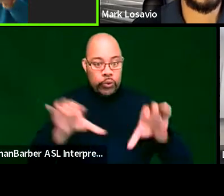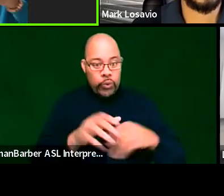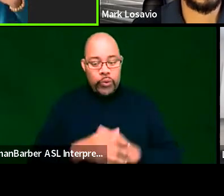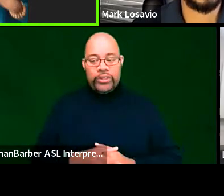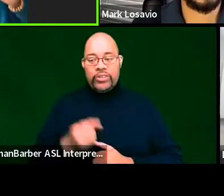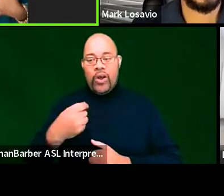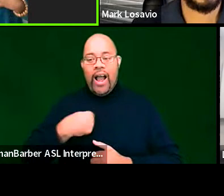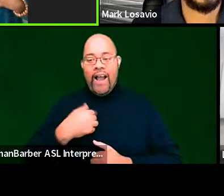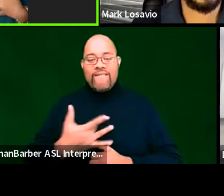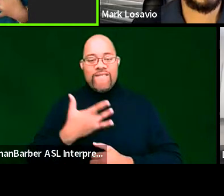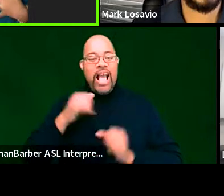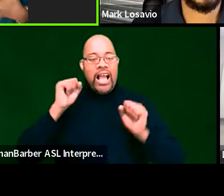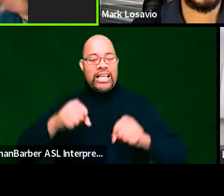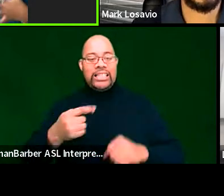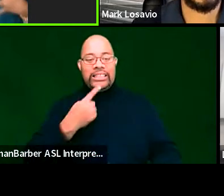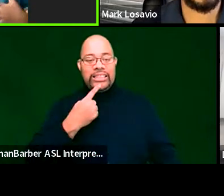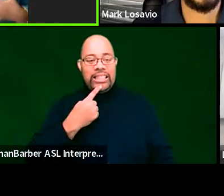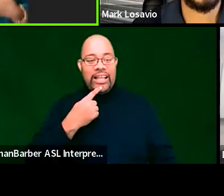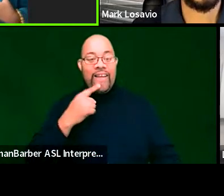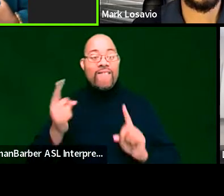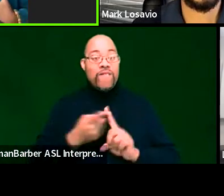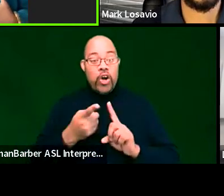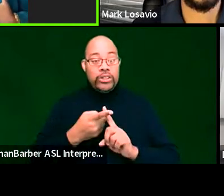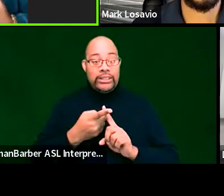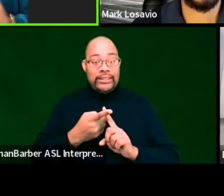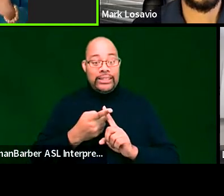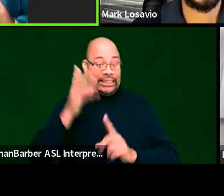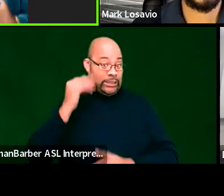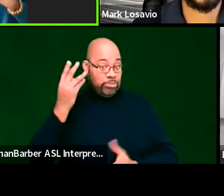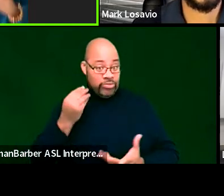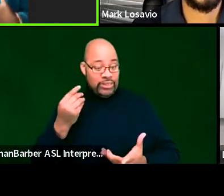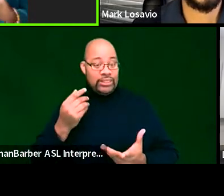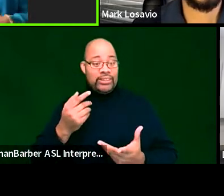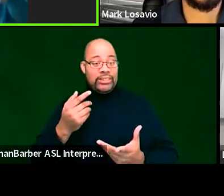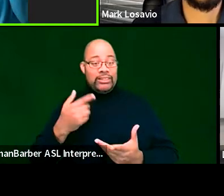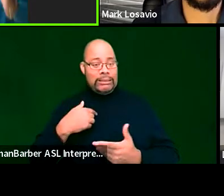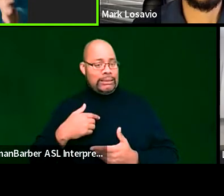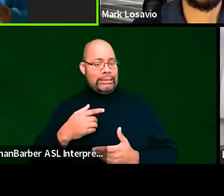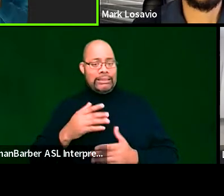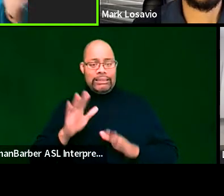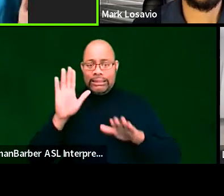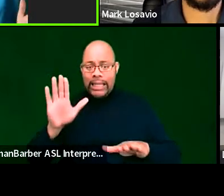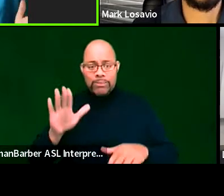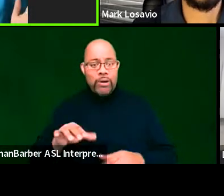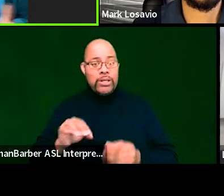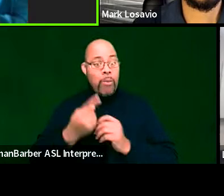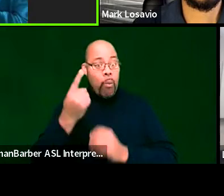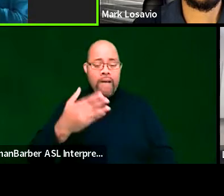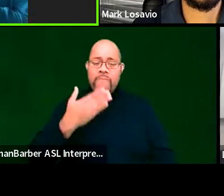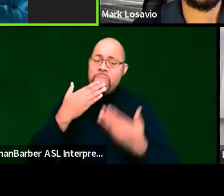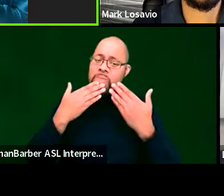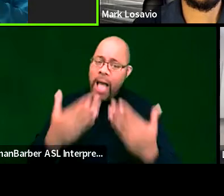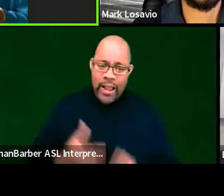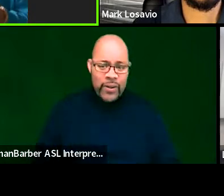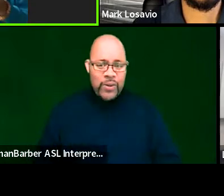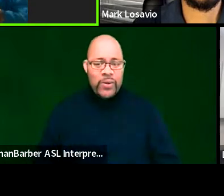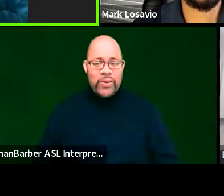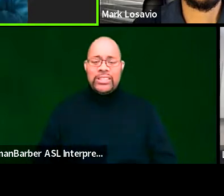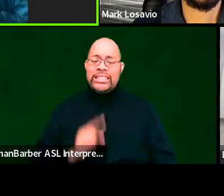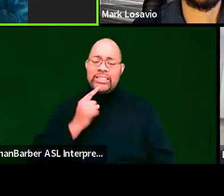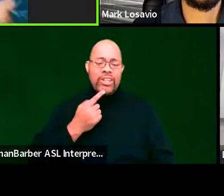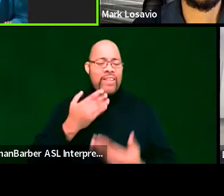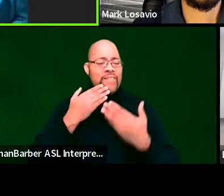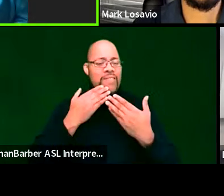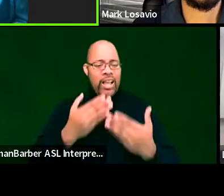doing. So I feel like I can say firsthand as a testimonial, number one, thank you. Like, just seriously,